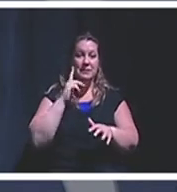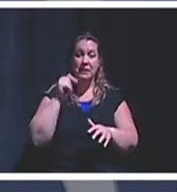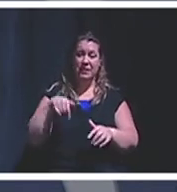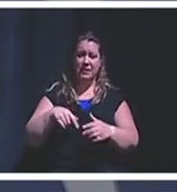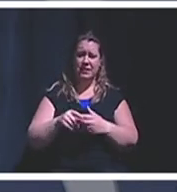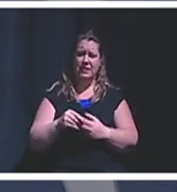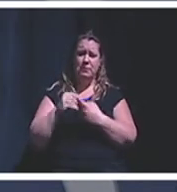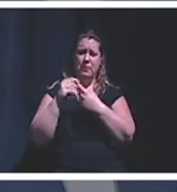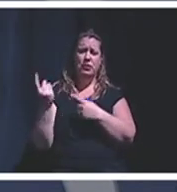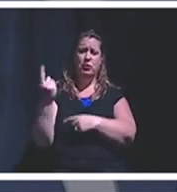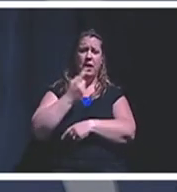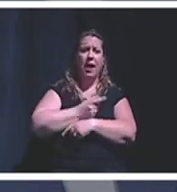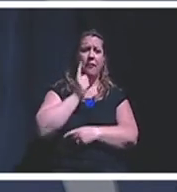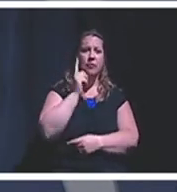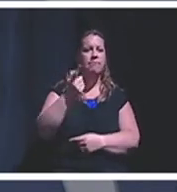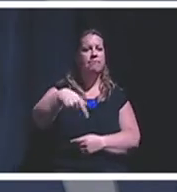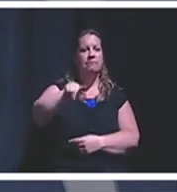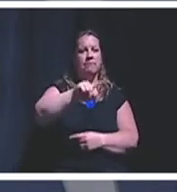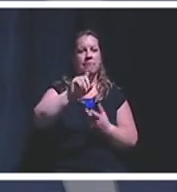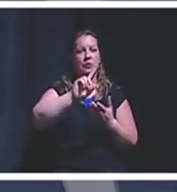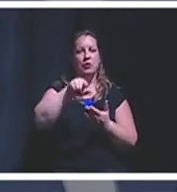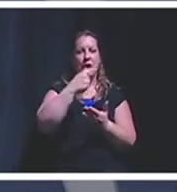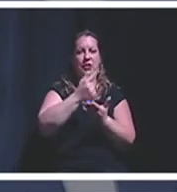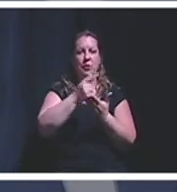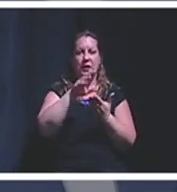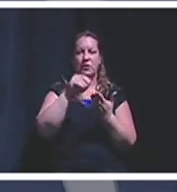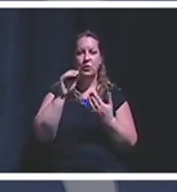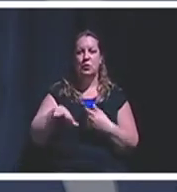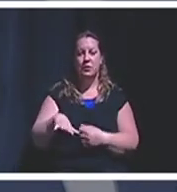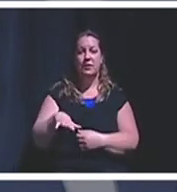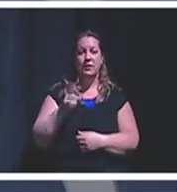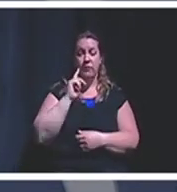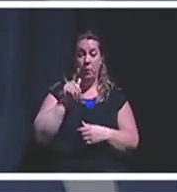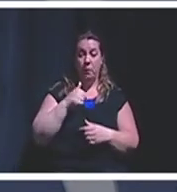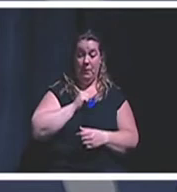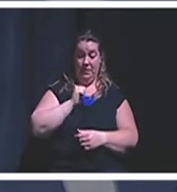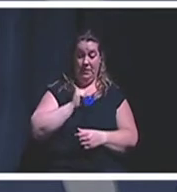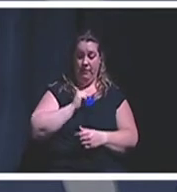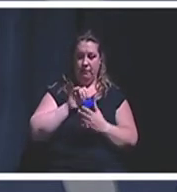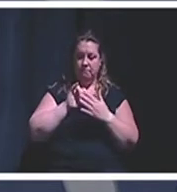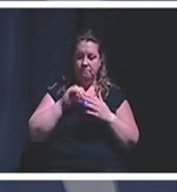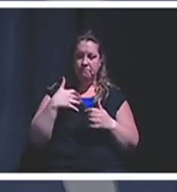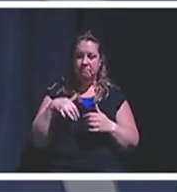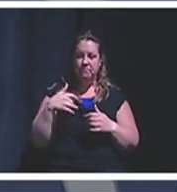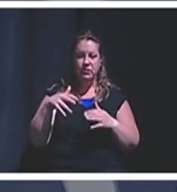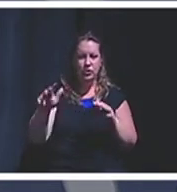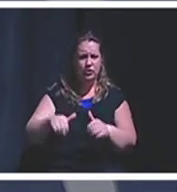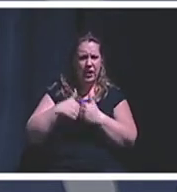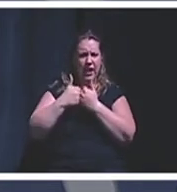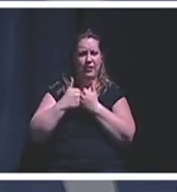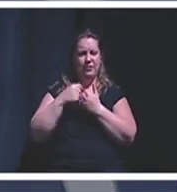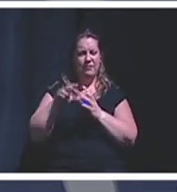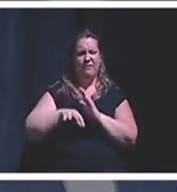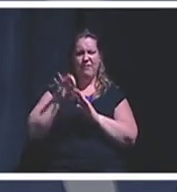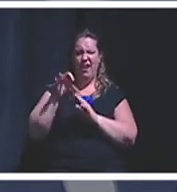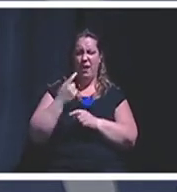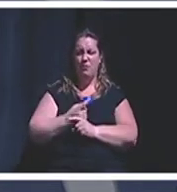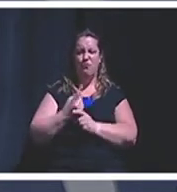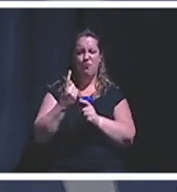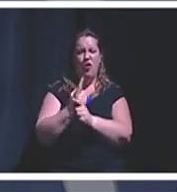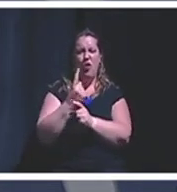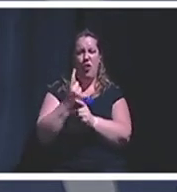day for the graduates, and for me, that it was challenging to find the appropriate words for the